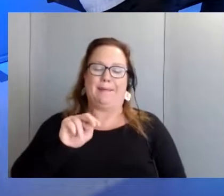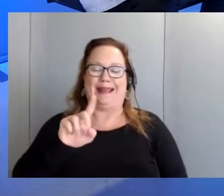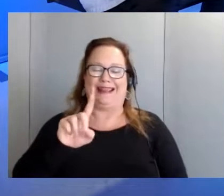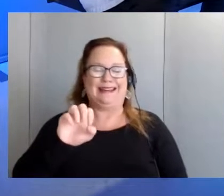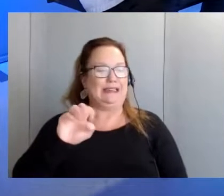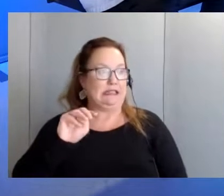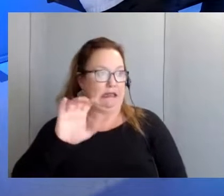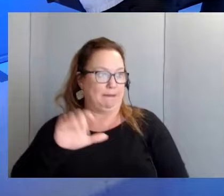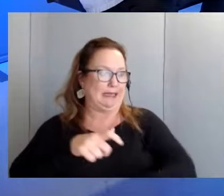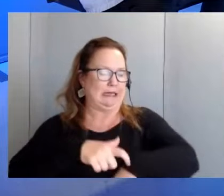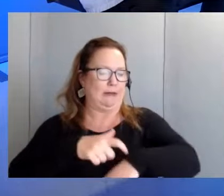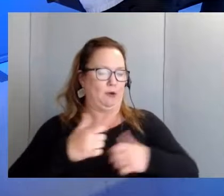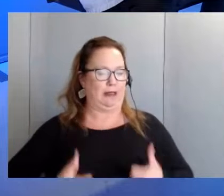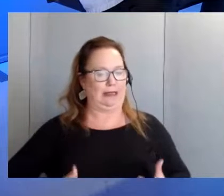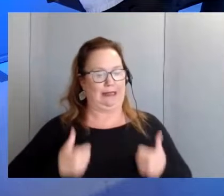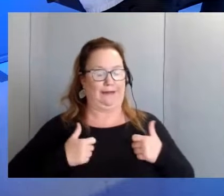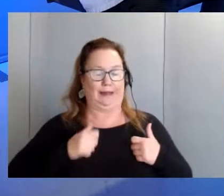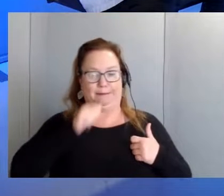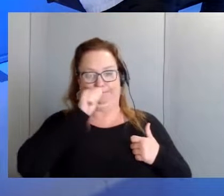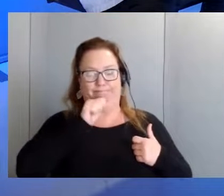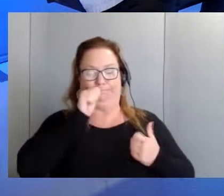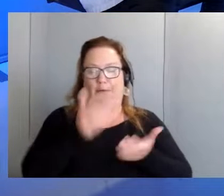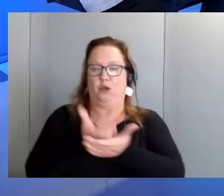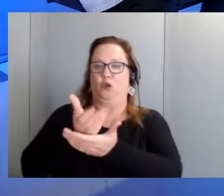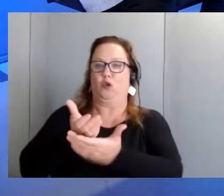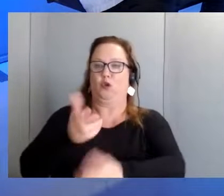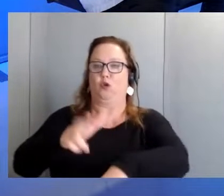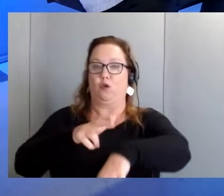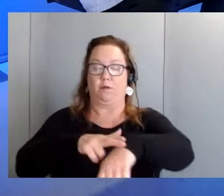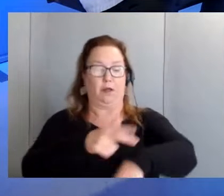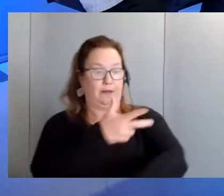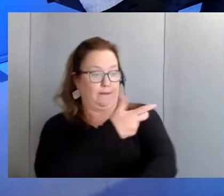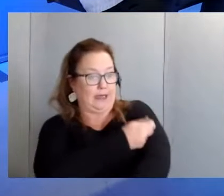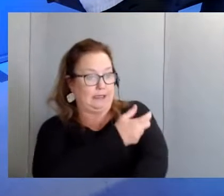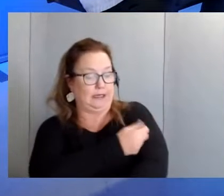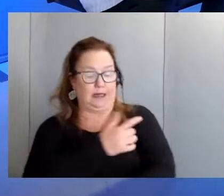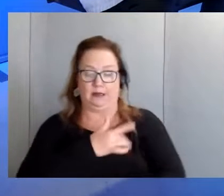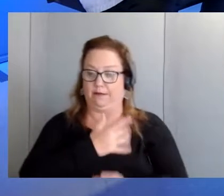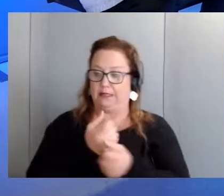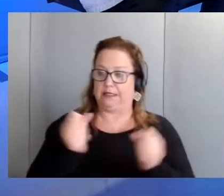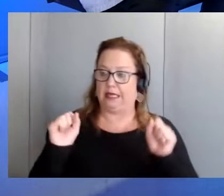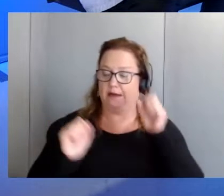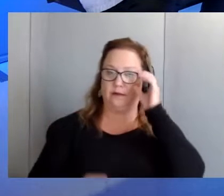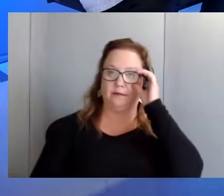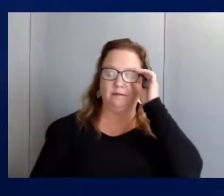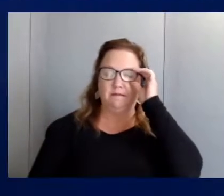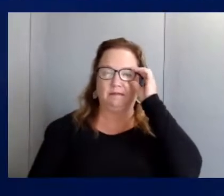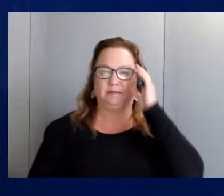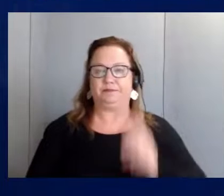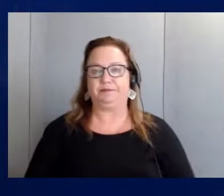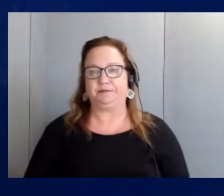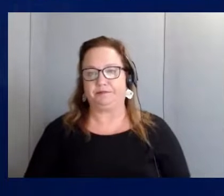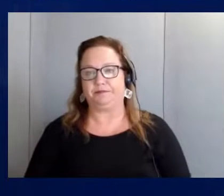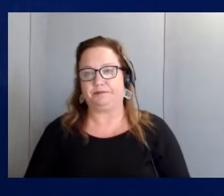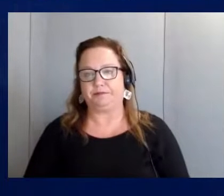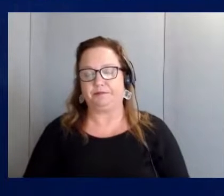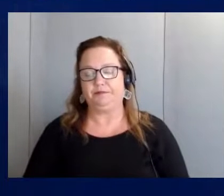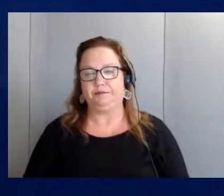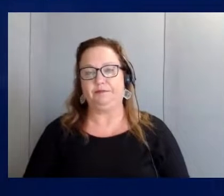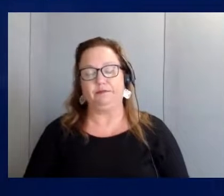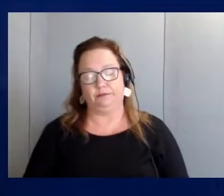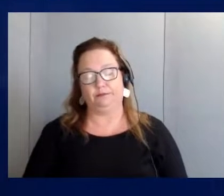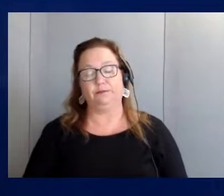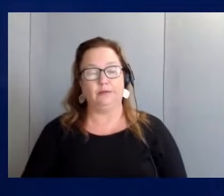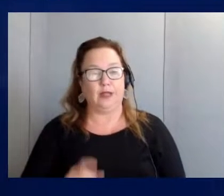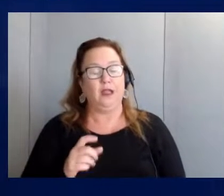now we're kind of living this new normal, if you will? Are they vaccinated? Are they feeling safe? What could you update us on? I mean, I think that for the most